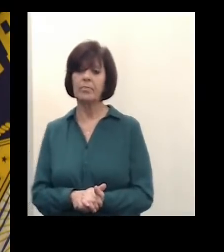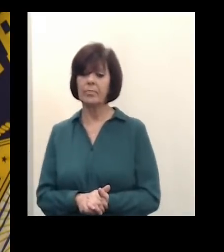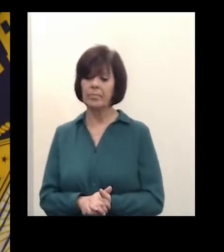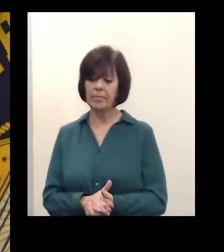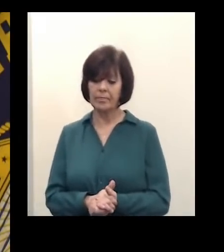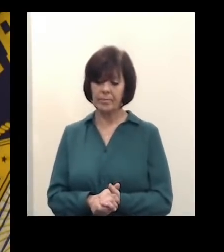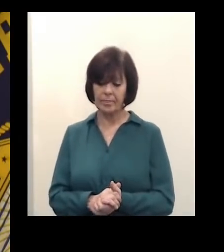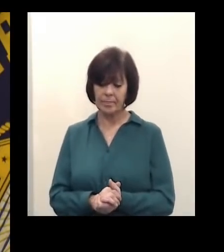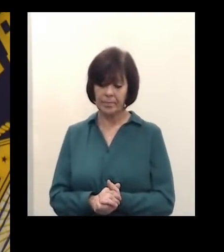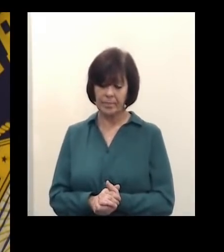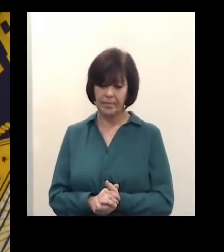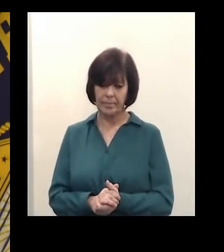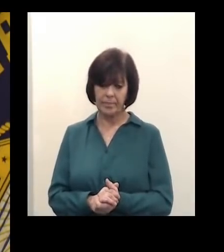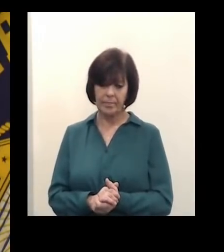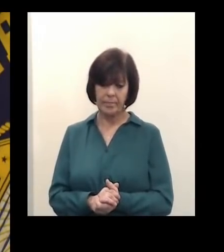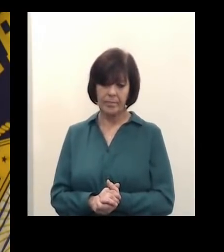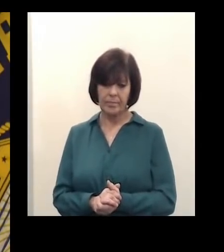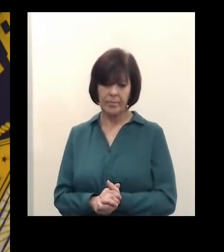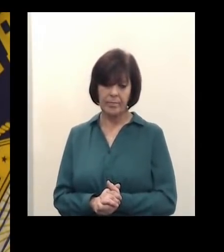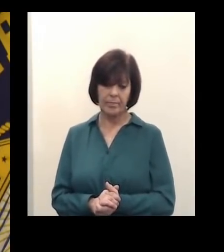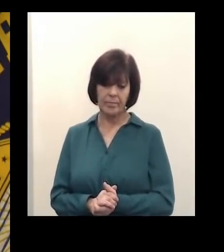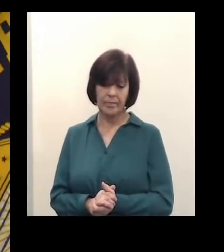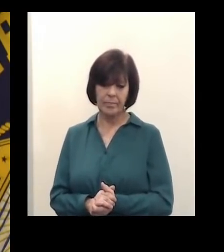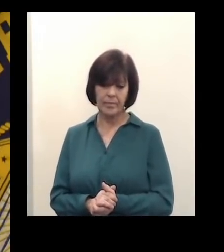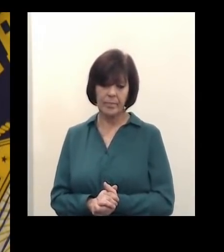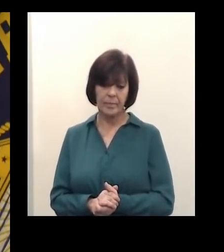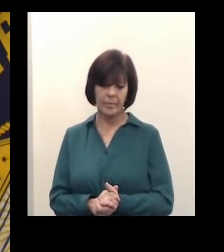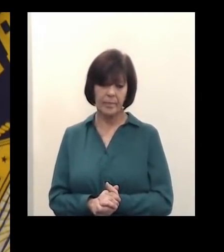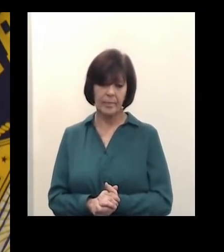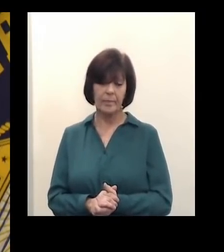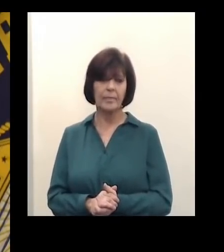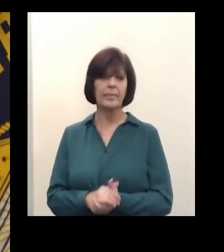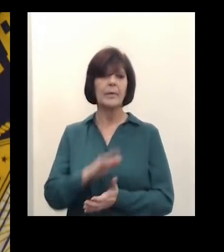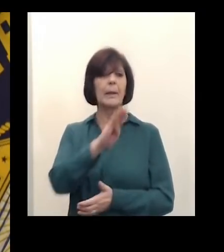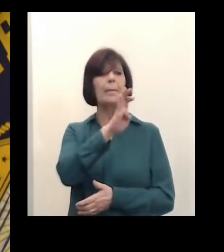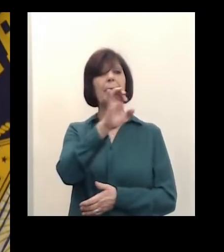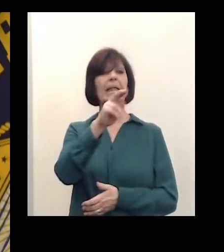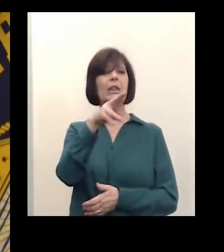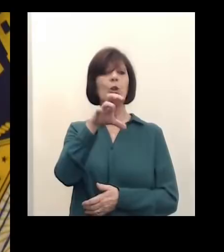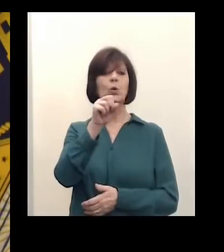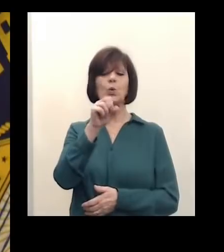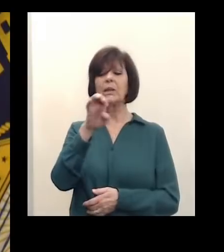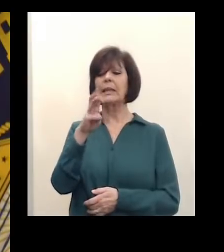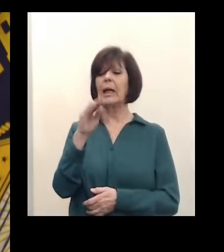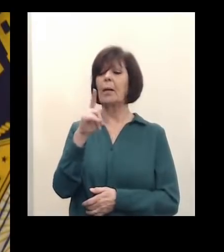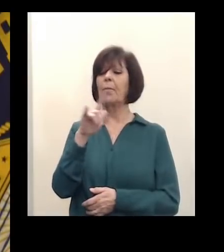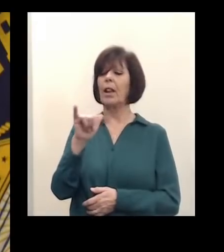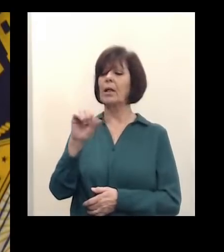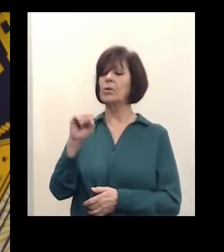news media, and we will start out with B News, Emily Stoll.